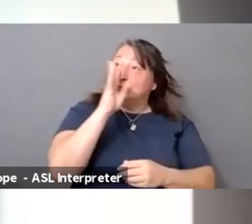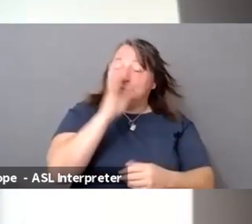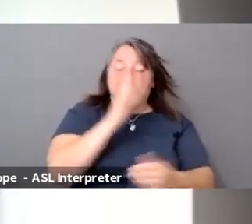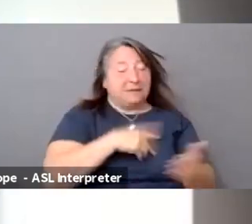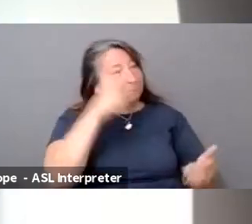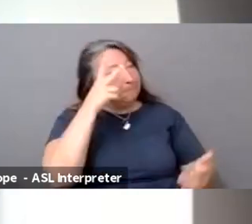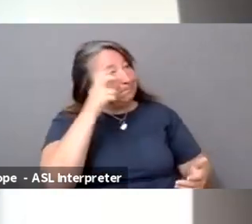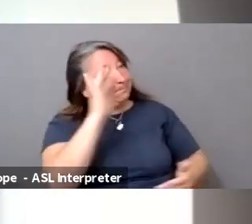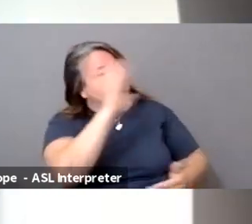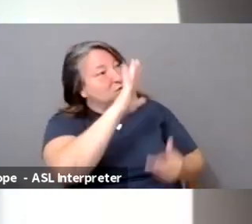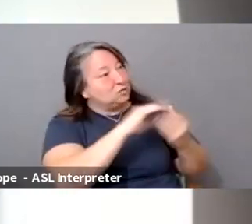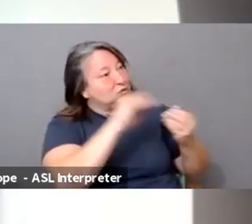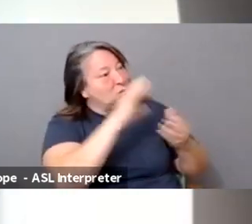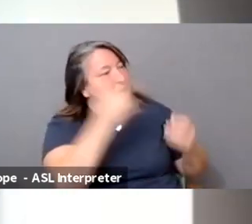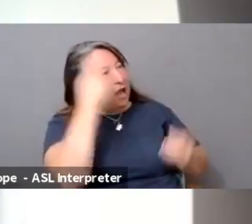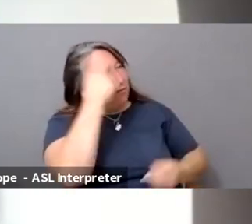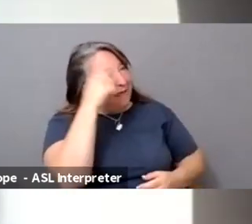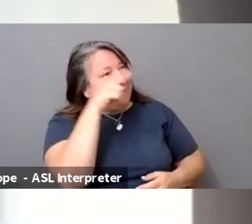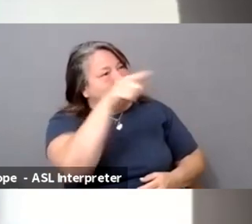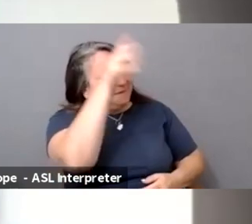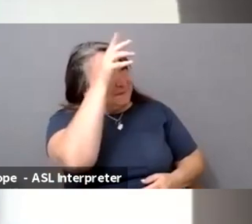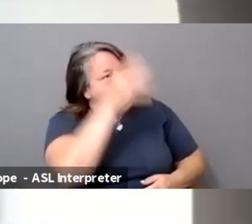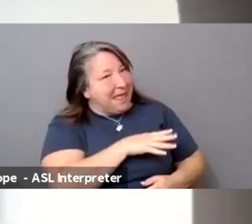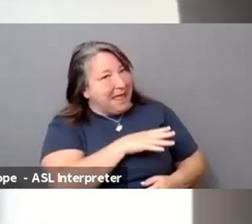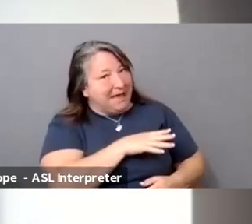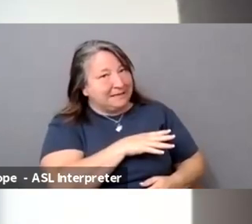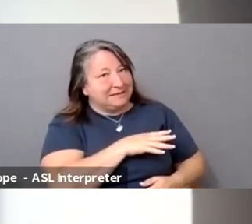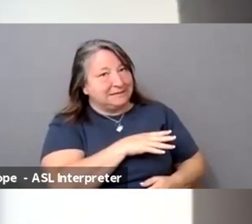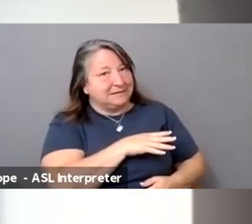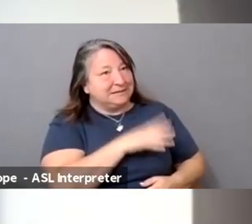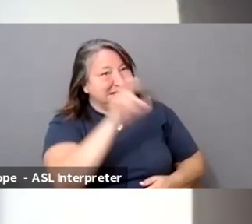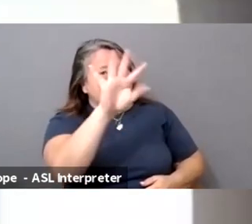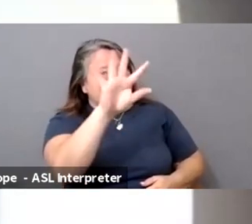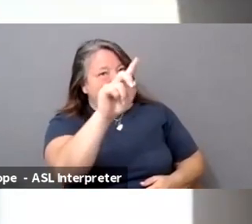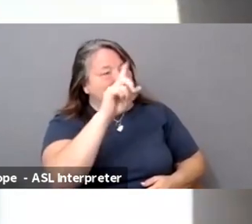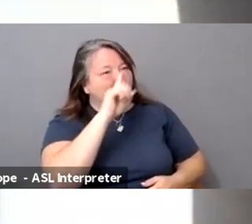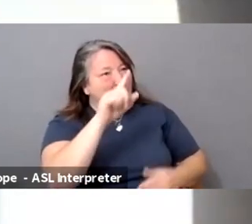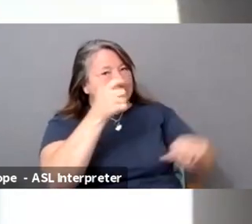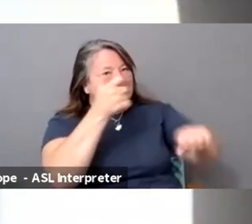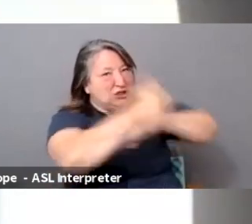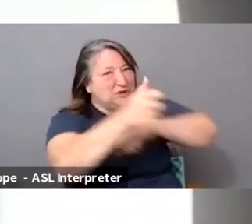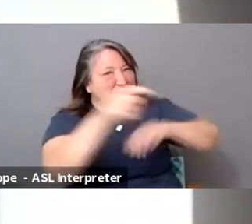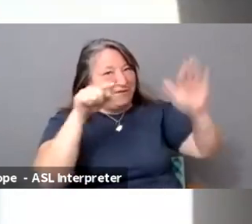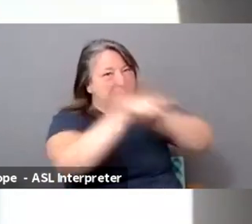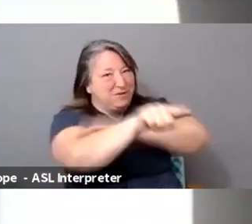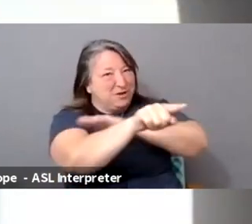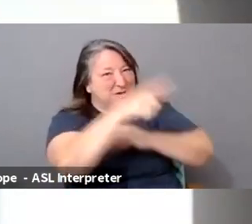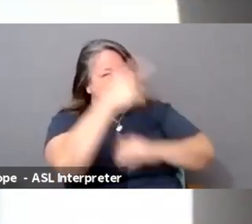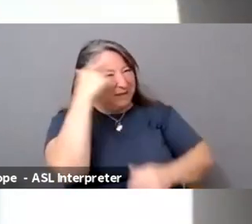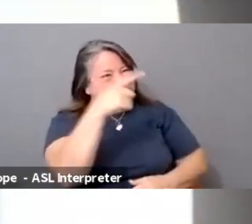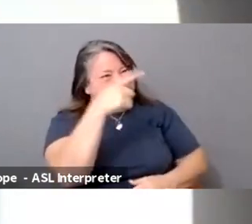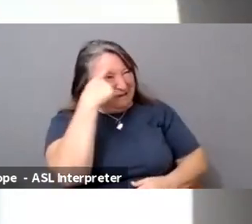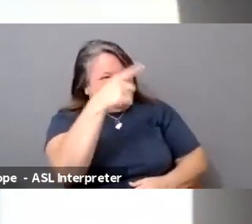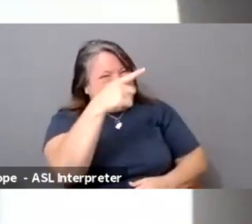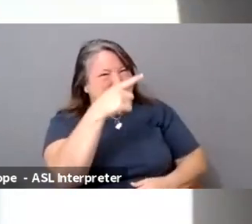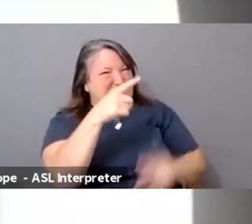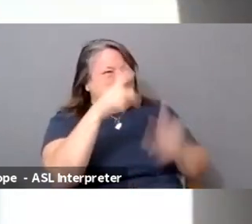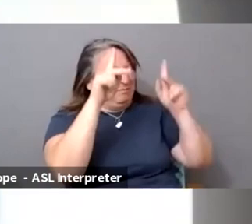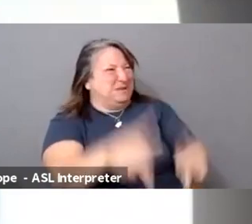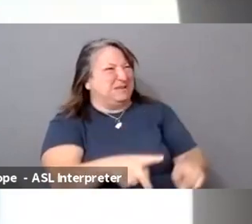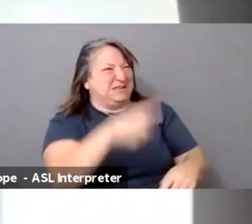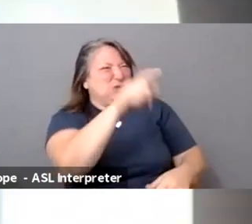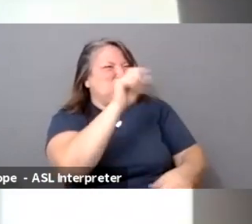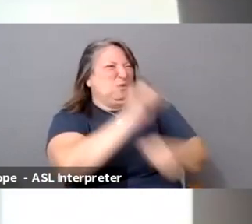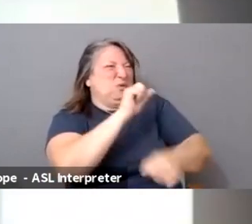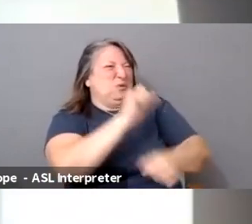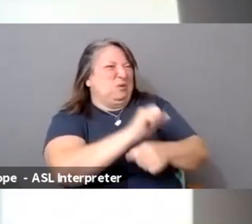story, I realized that this man was accused of murder because he was thought of as a non-person. He's a Chinese restaurant worker, the